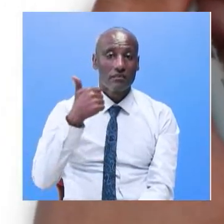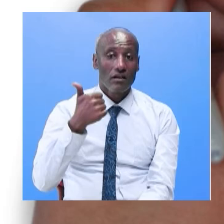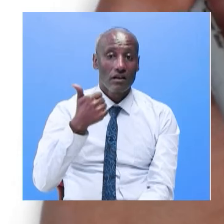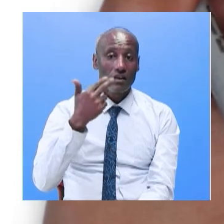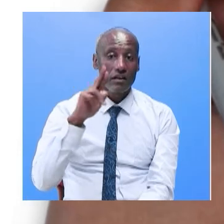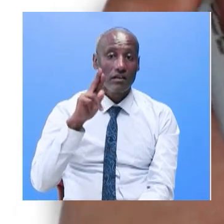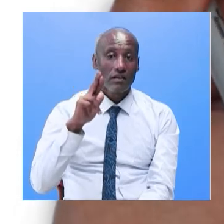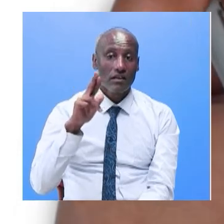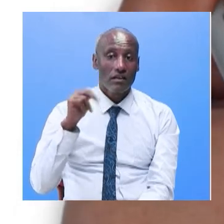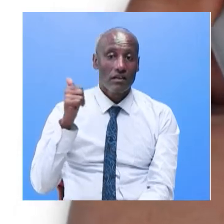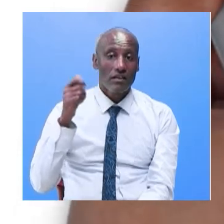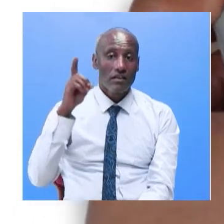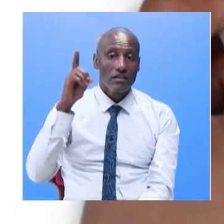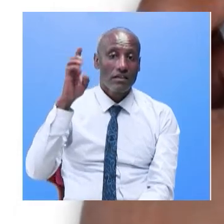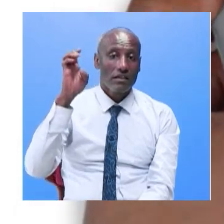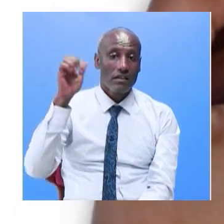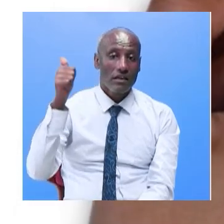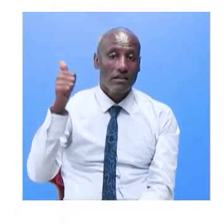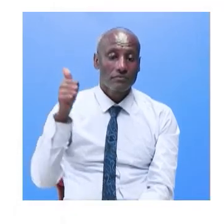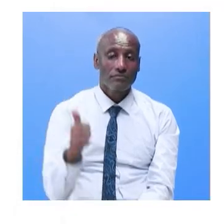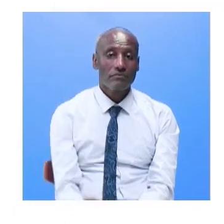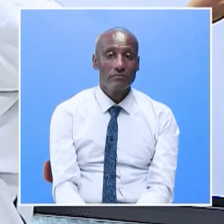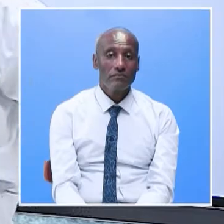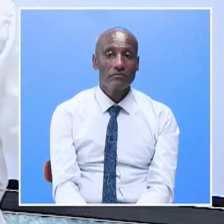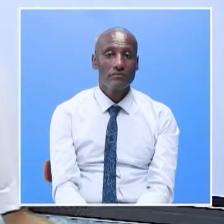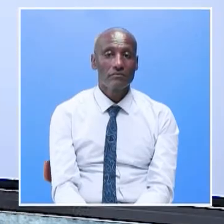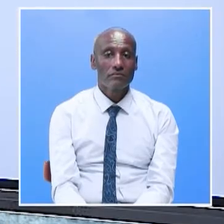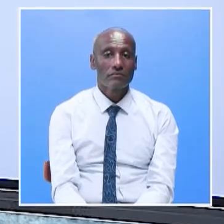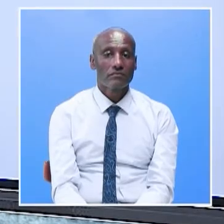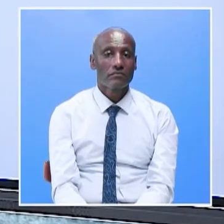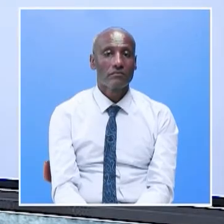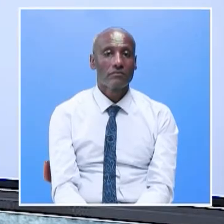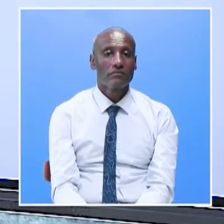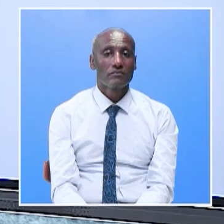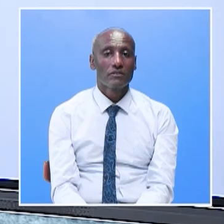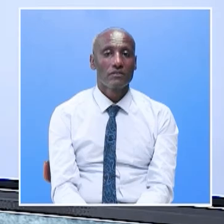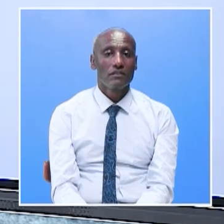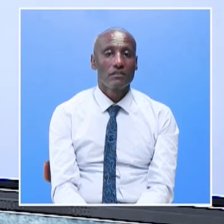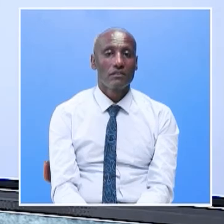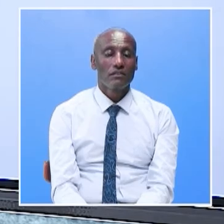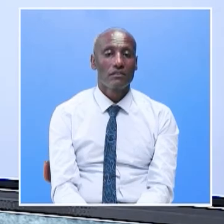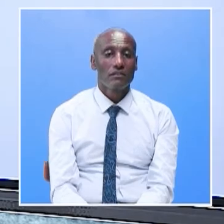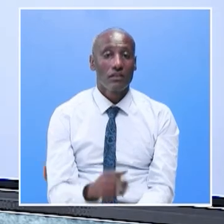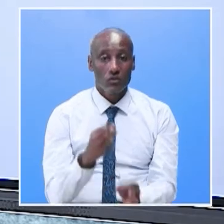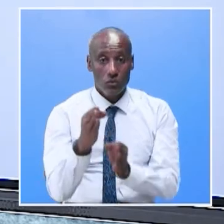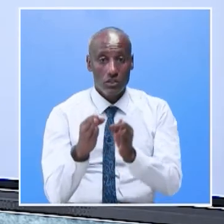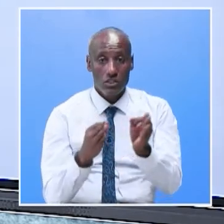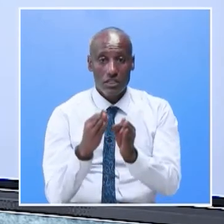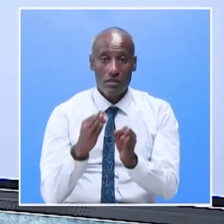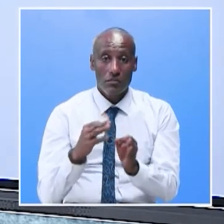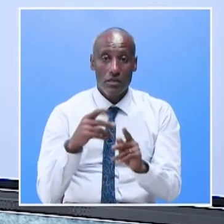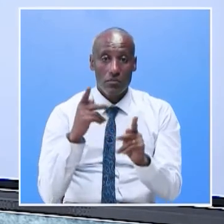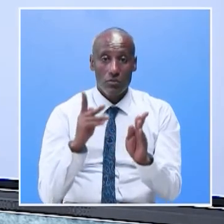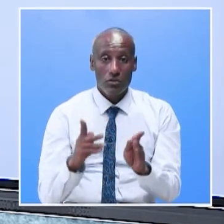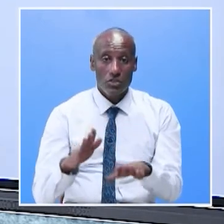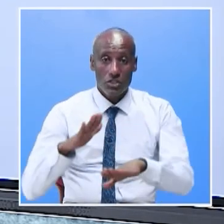Arada Street. There is the on, how we describe as a preposition